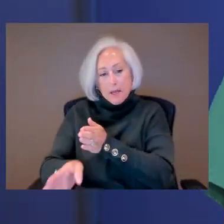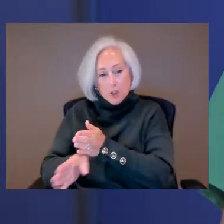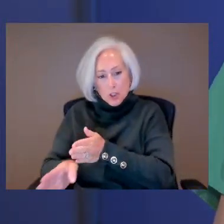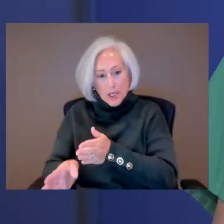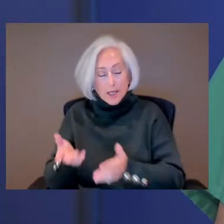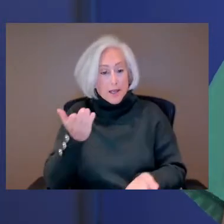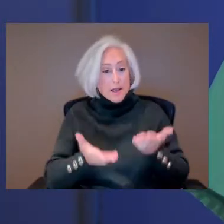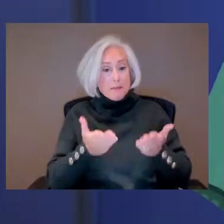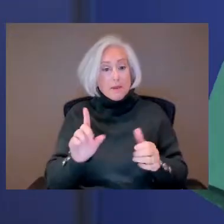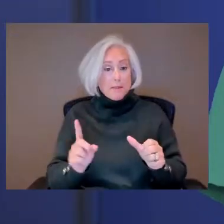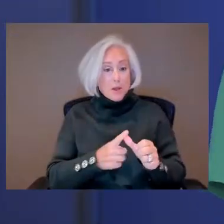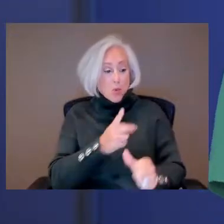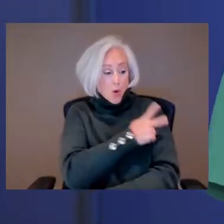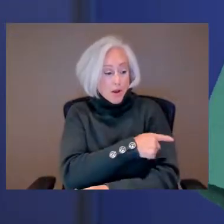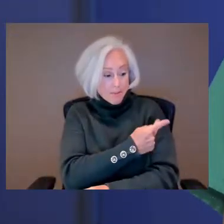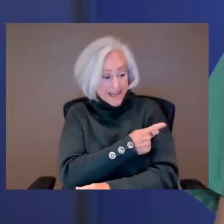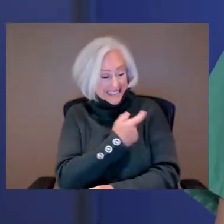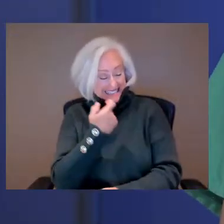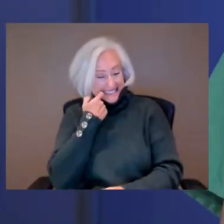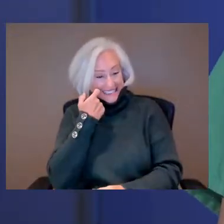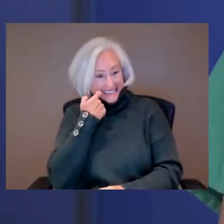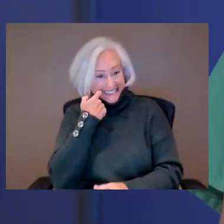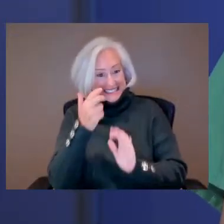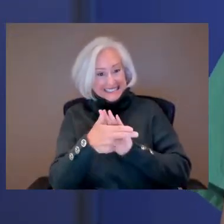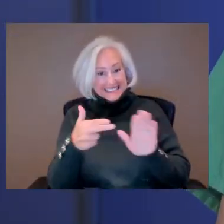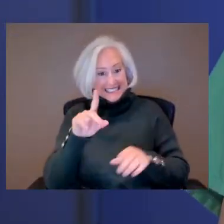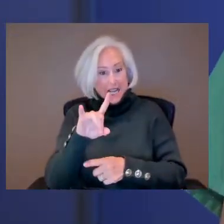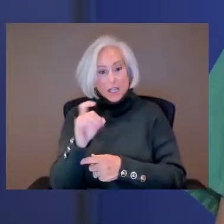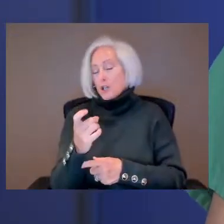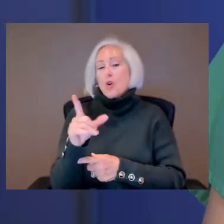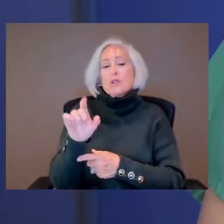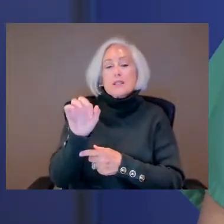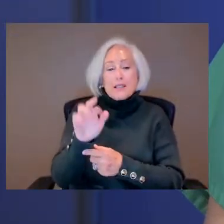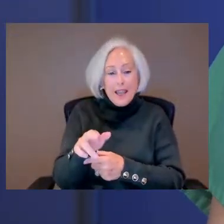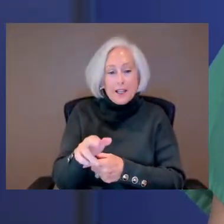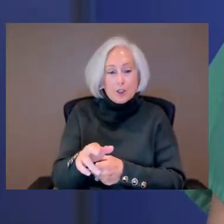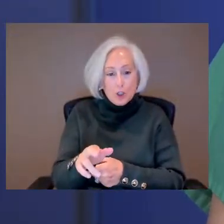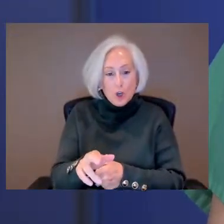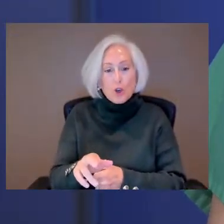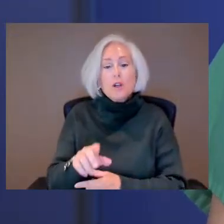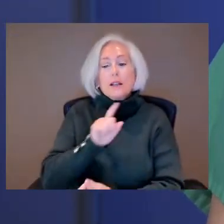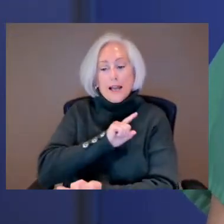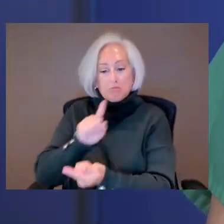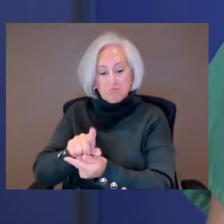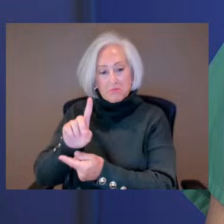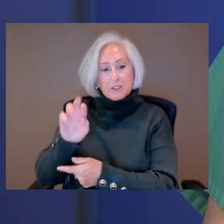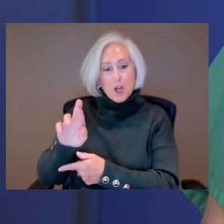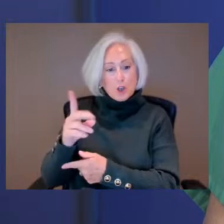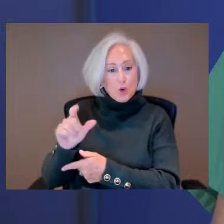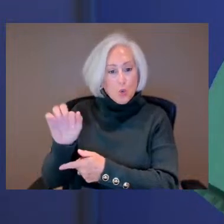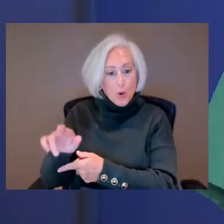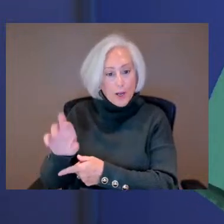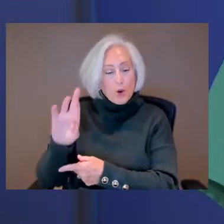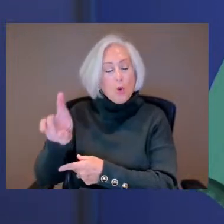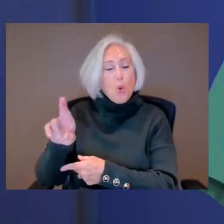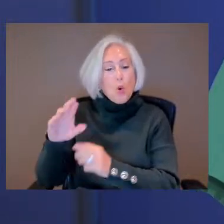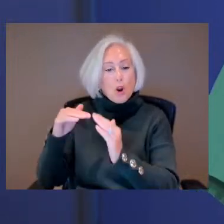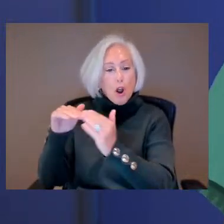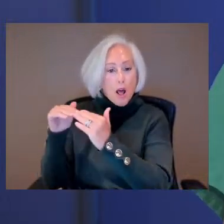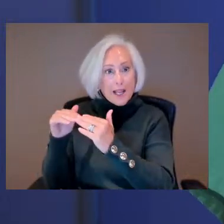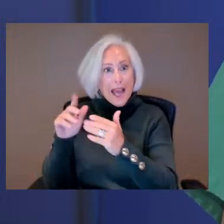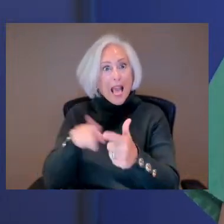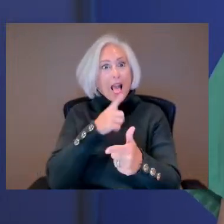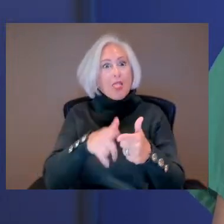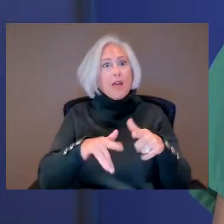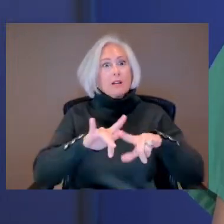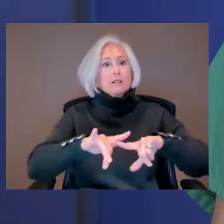cancer and seeing Dr. Rader or one of his colleagues, and they also find out that they become pregnant. And so they automatically get referred